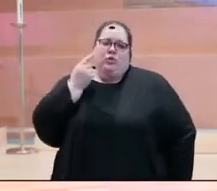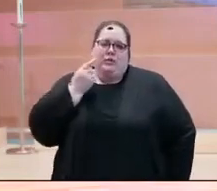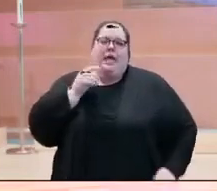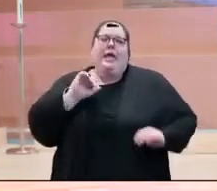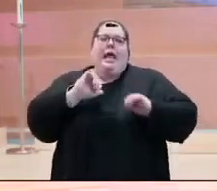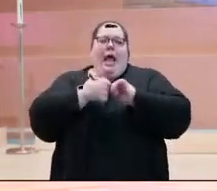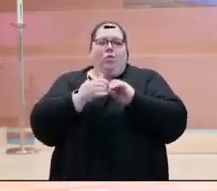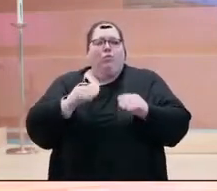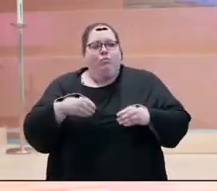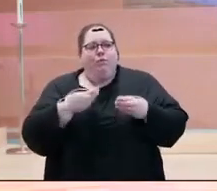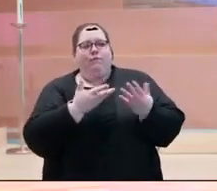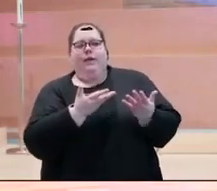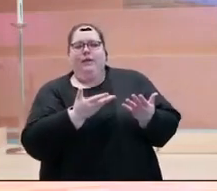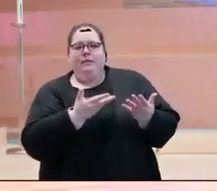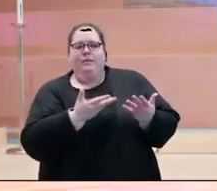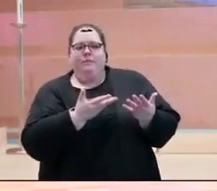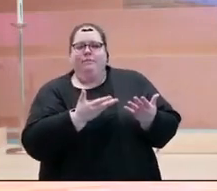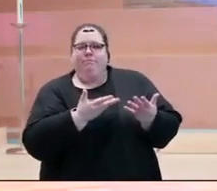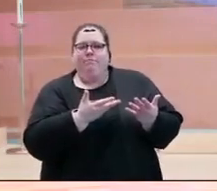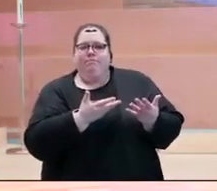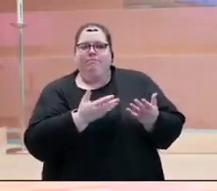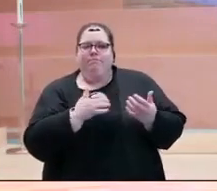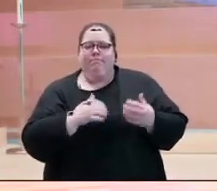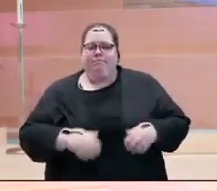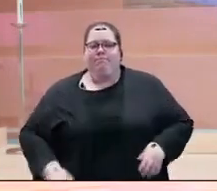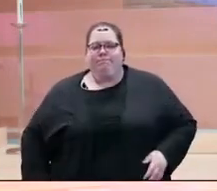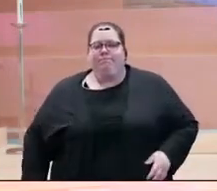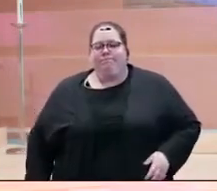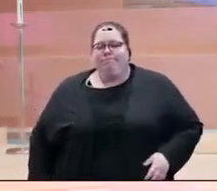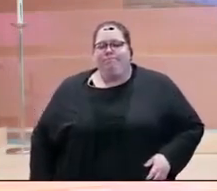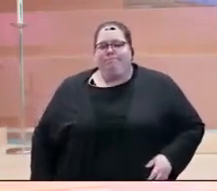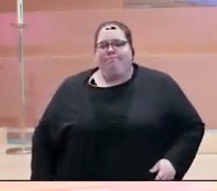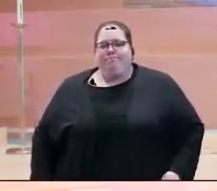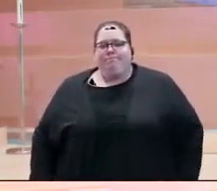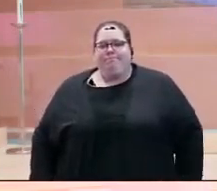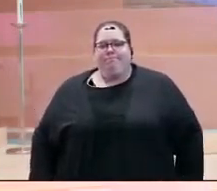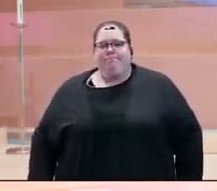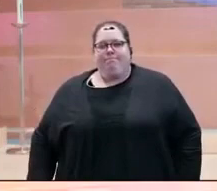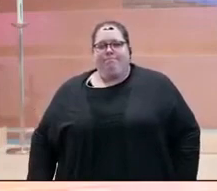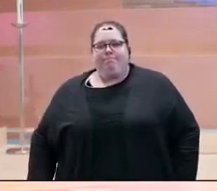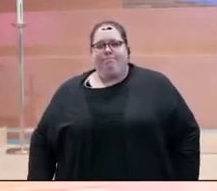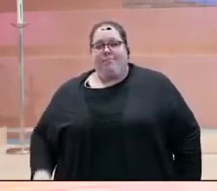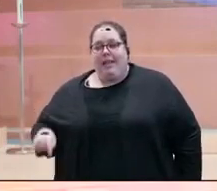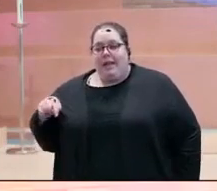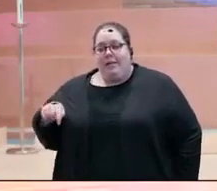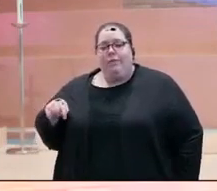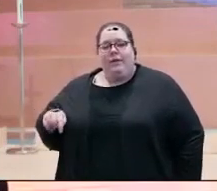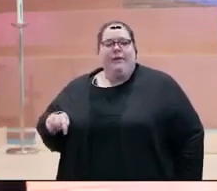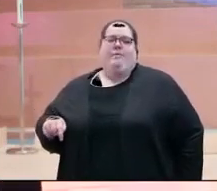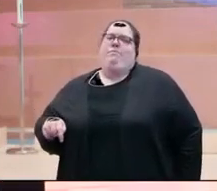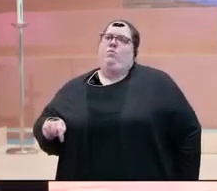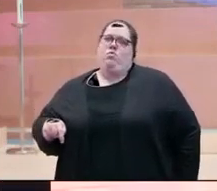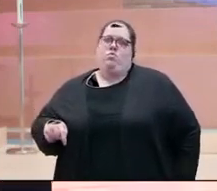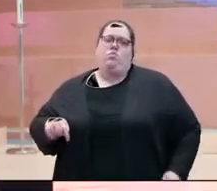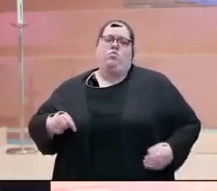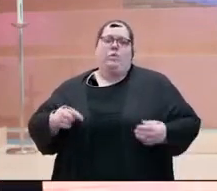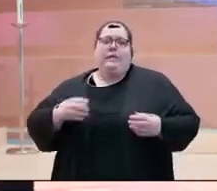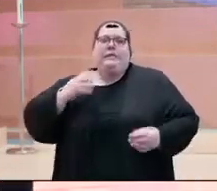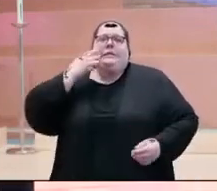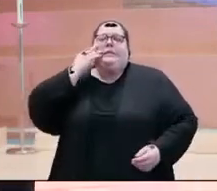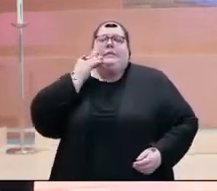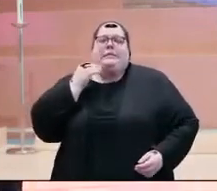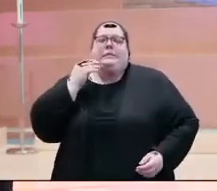give hospitality, how to show hospitality. Abraham had so much experience